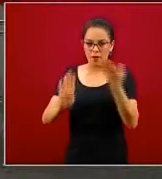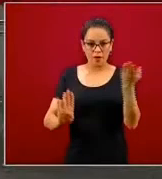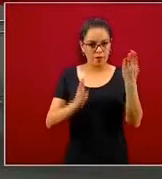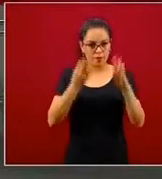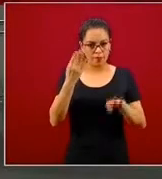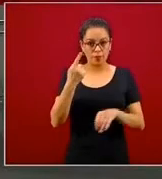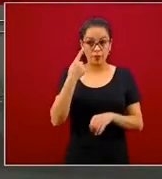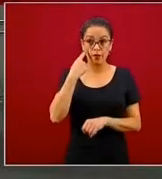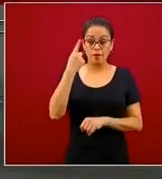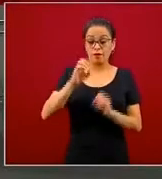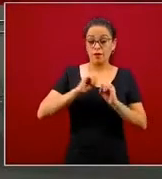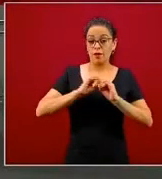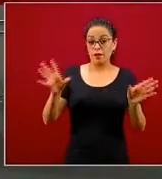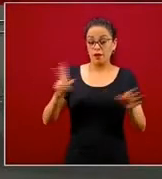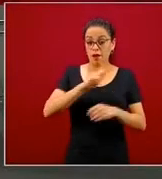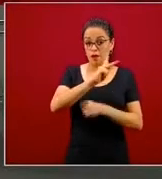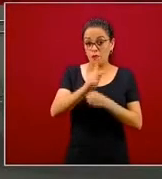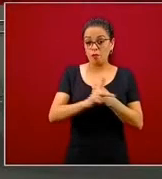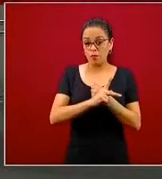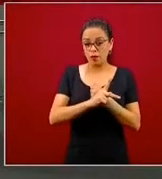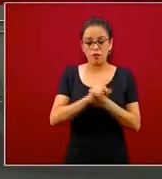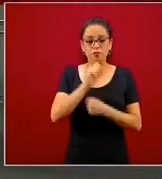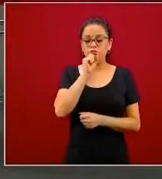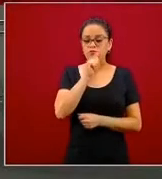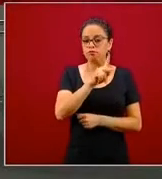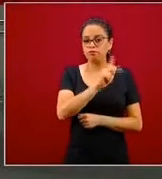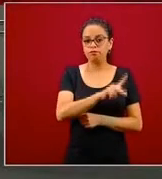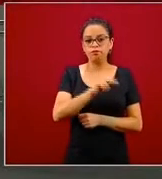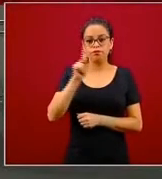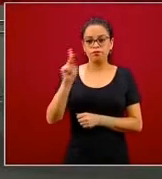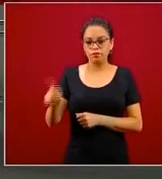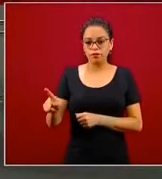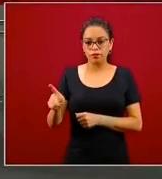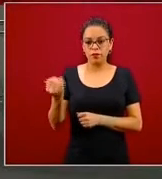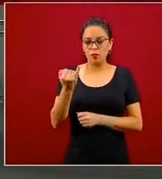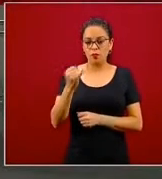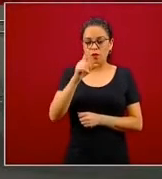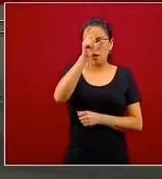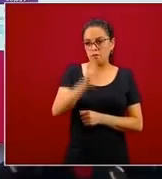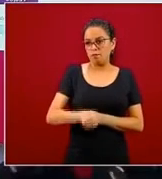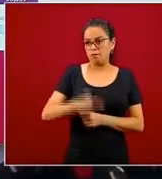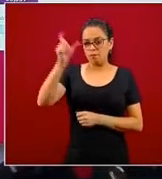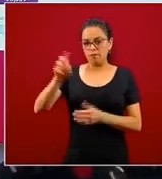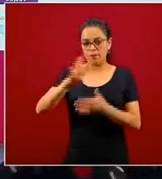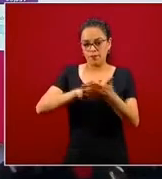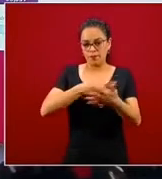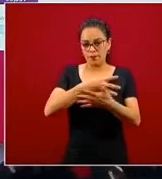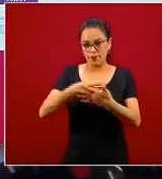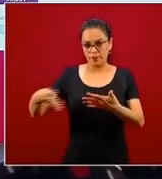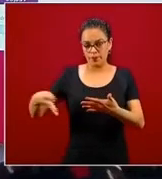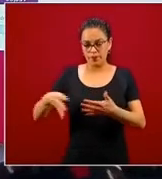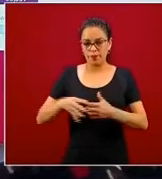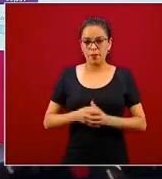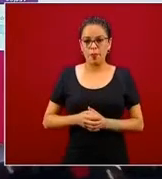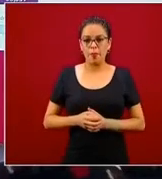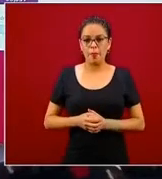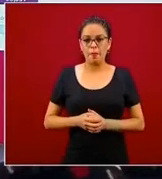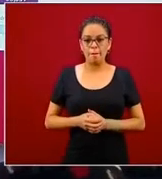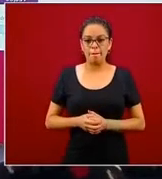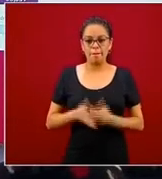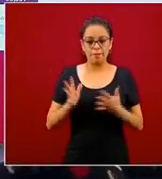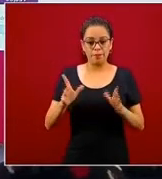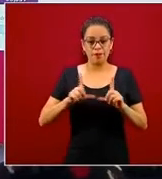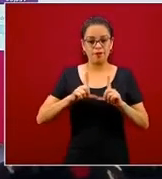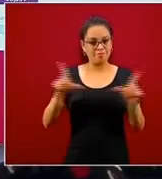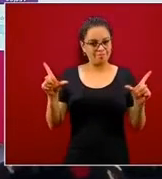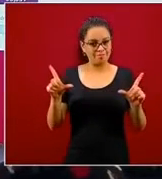Take a look here and you can see that the countries over here are the same. They're the same on both graphs.